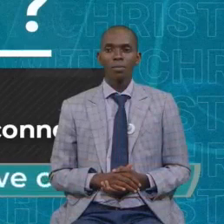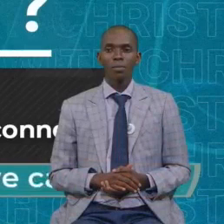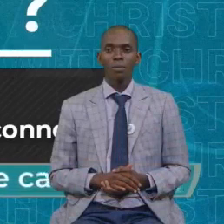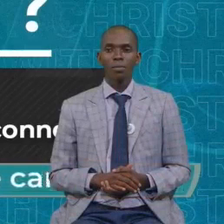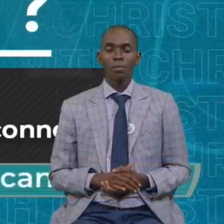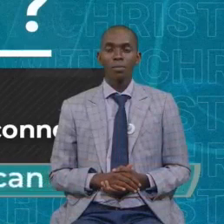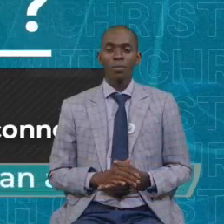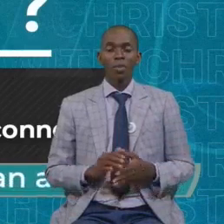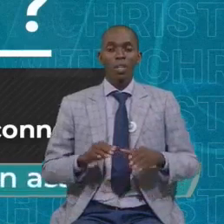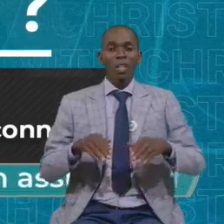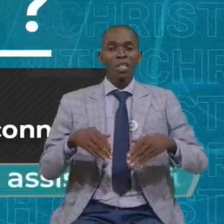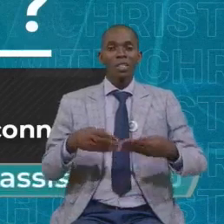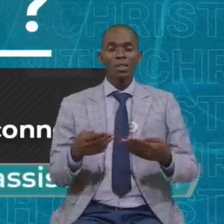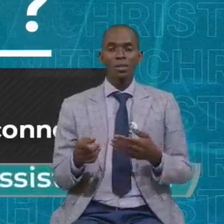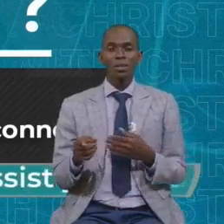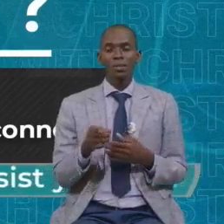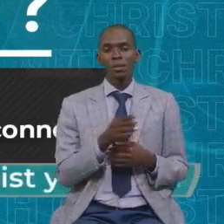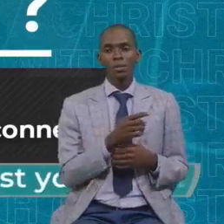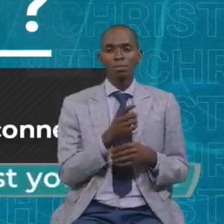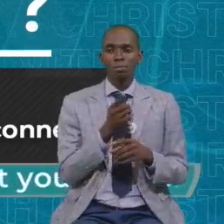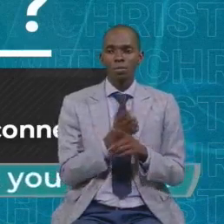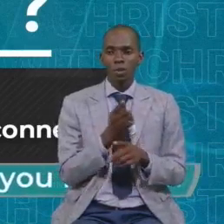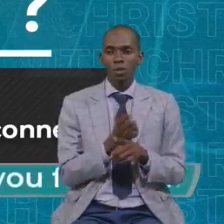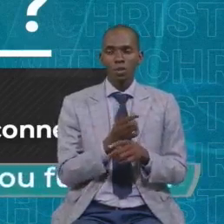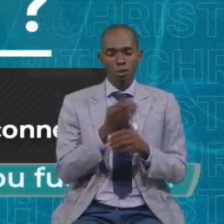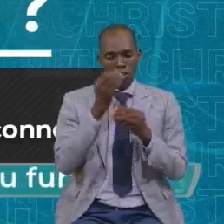Give them correct information.